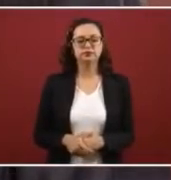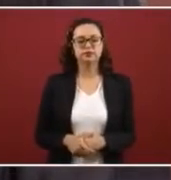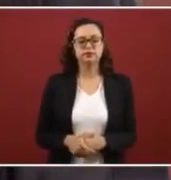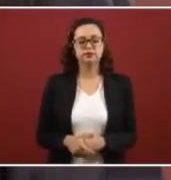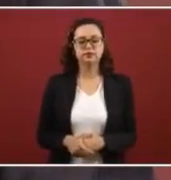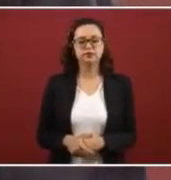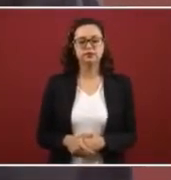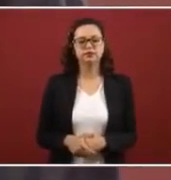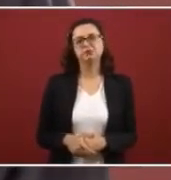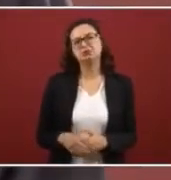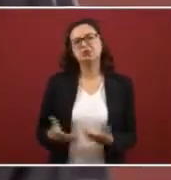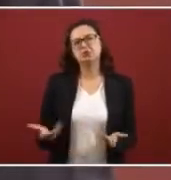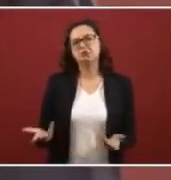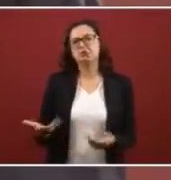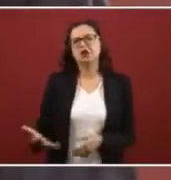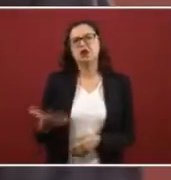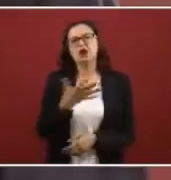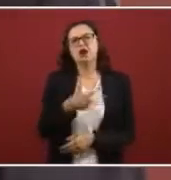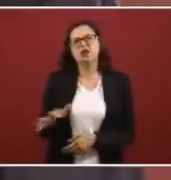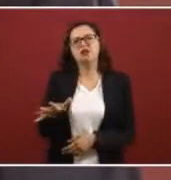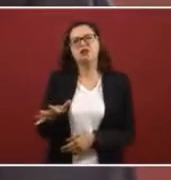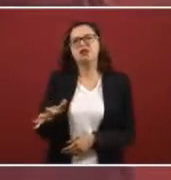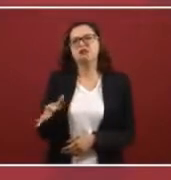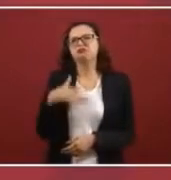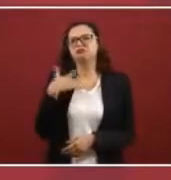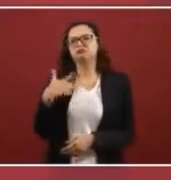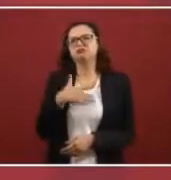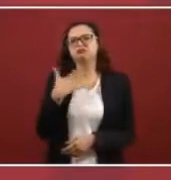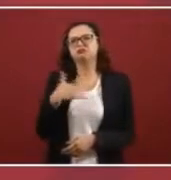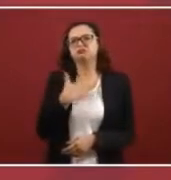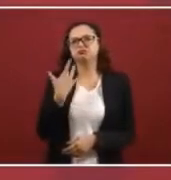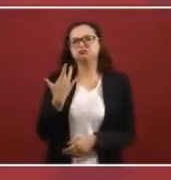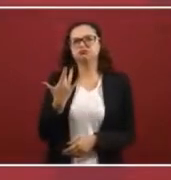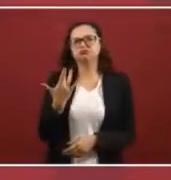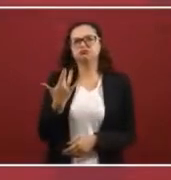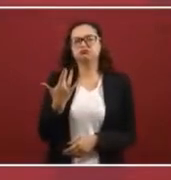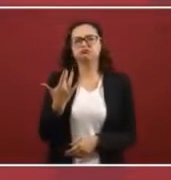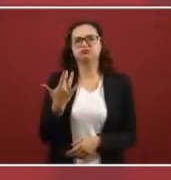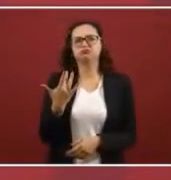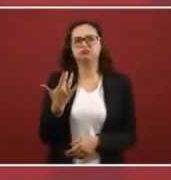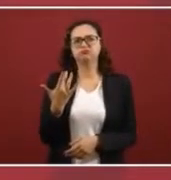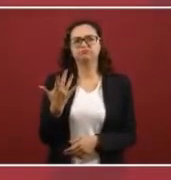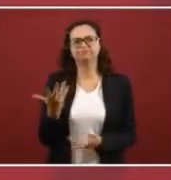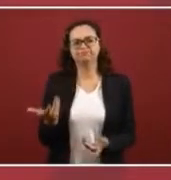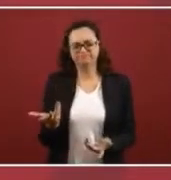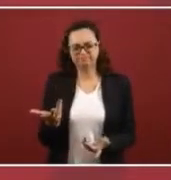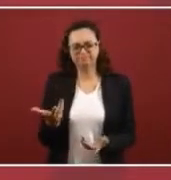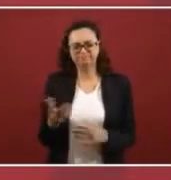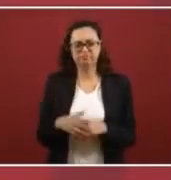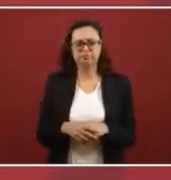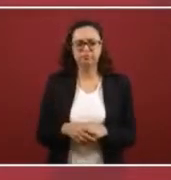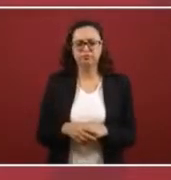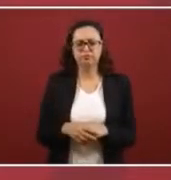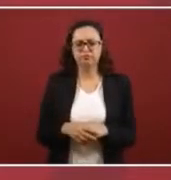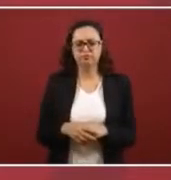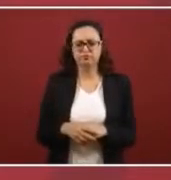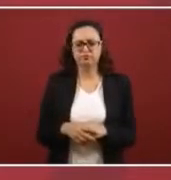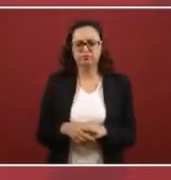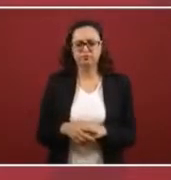In general, I consider that of every